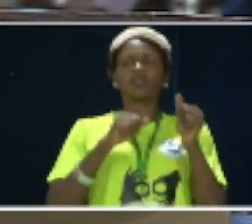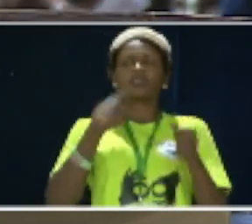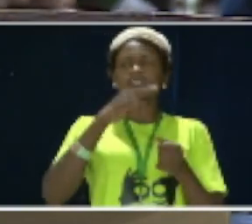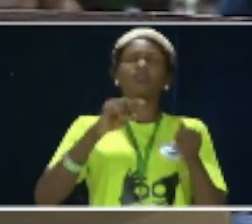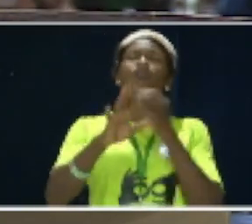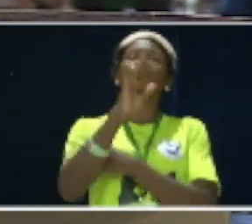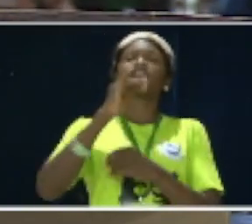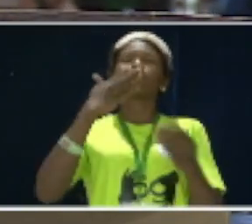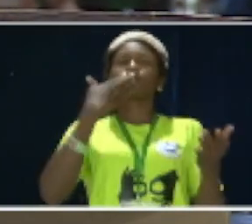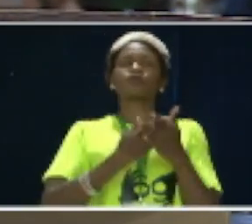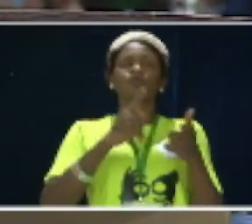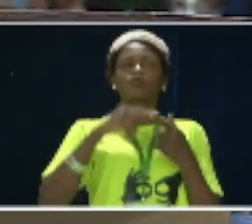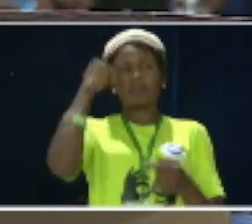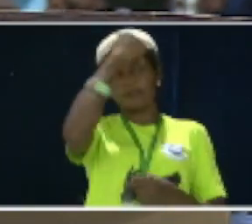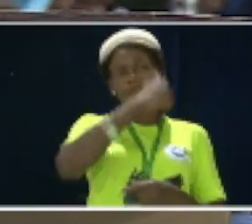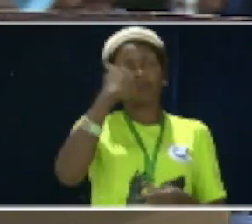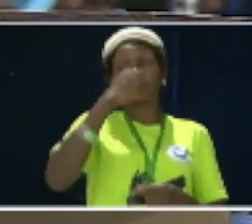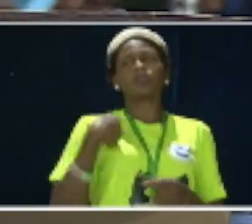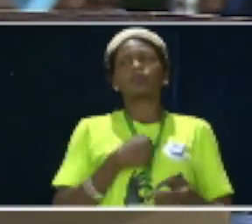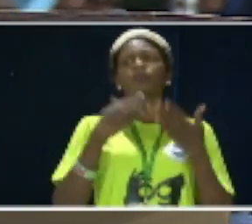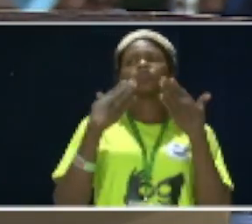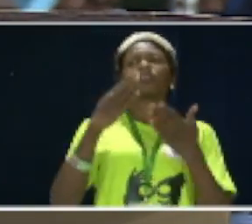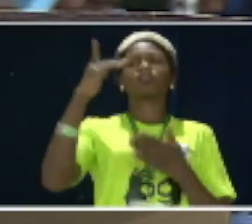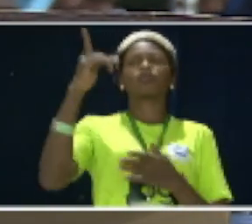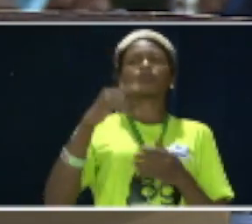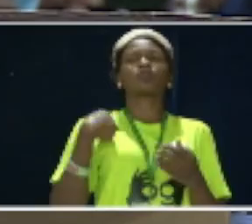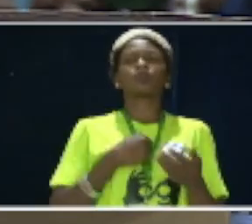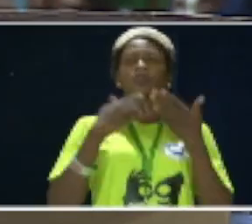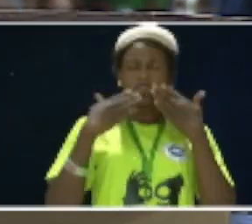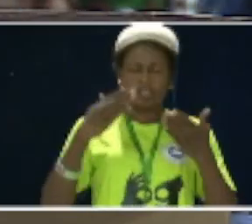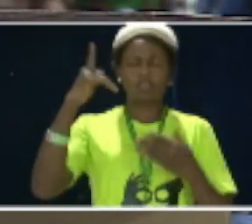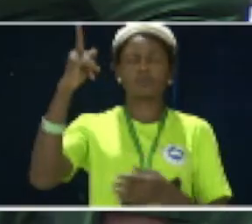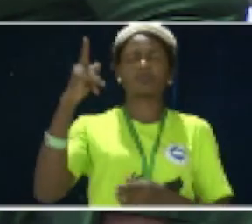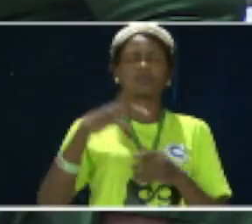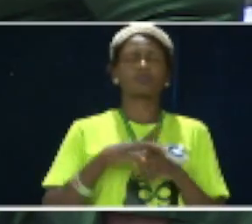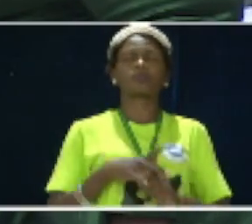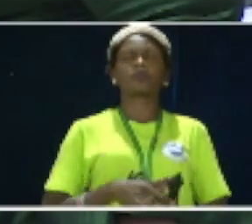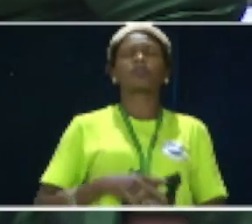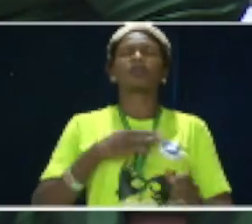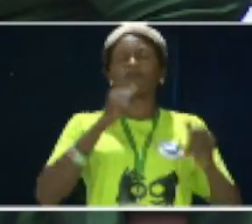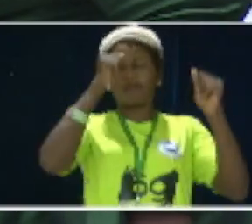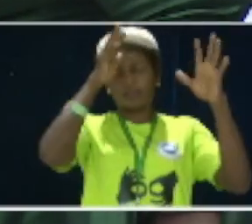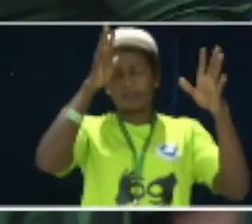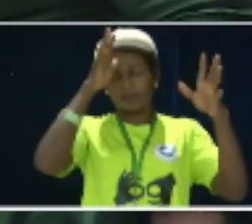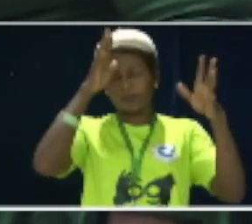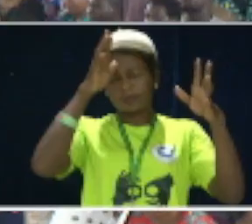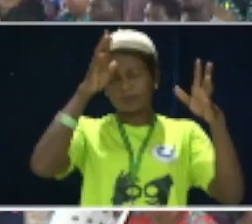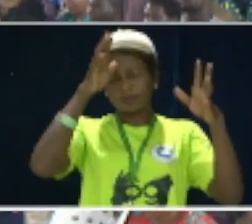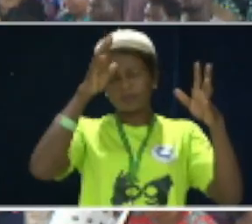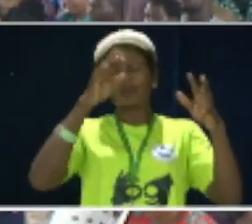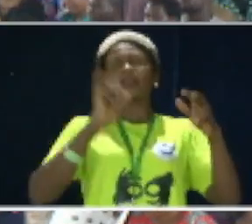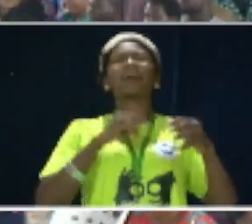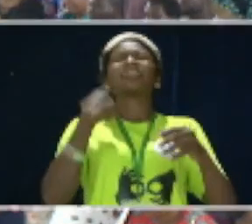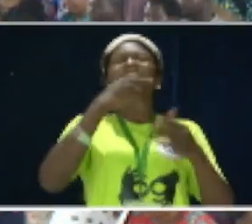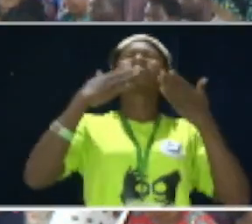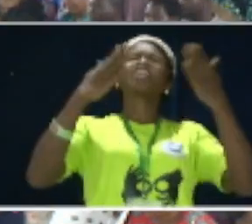good to Africa. We thank you. We thank you. And Father, I say